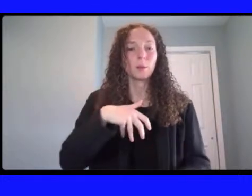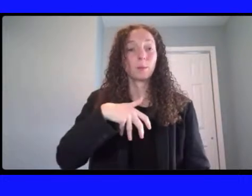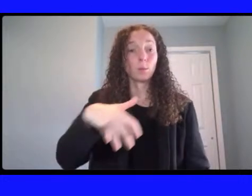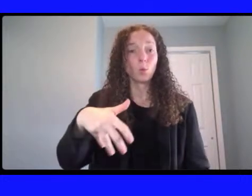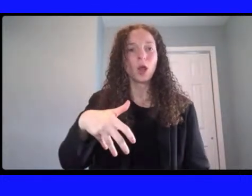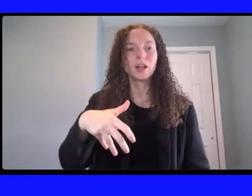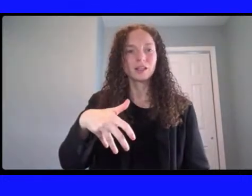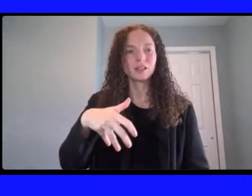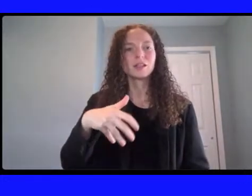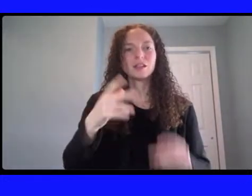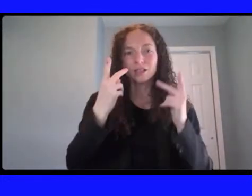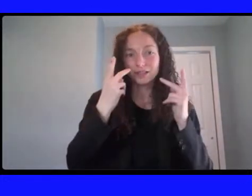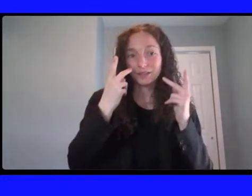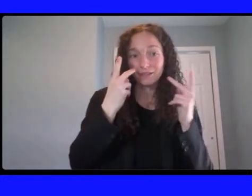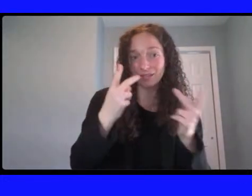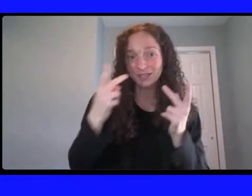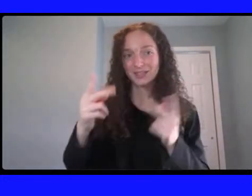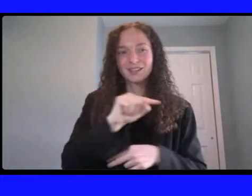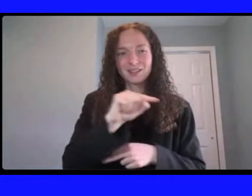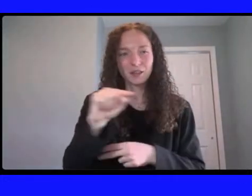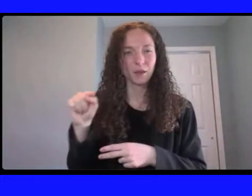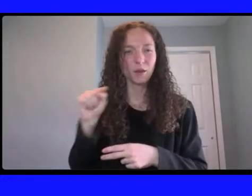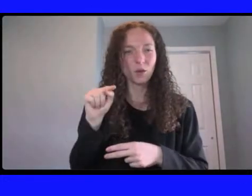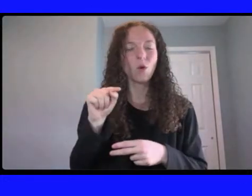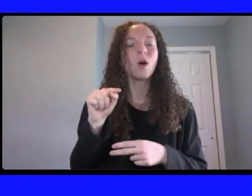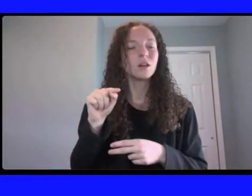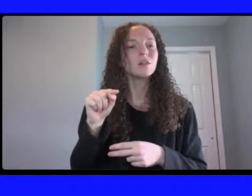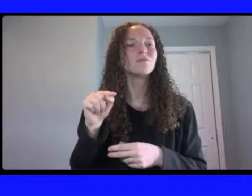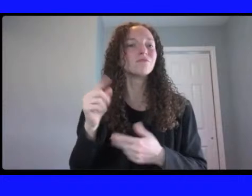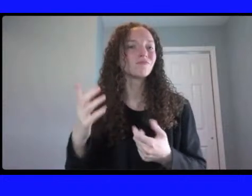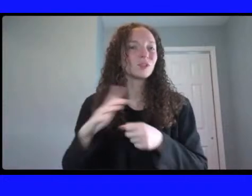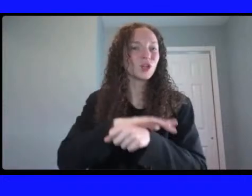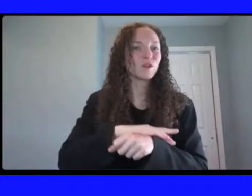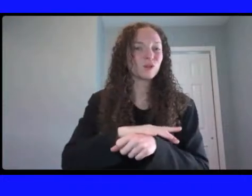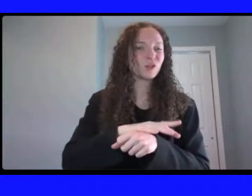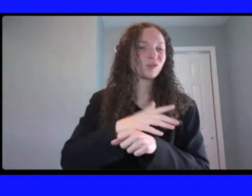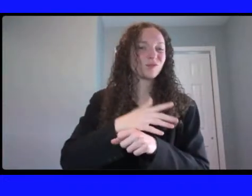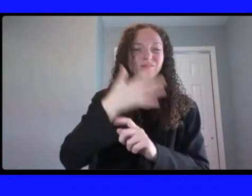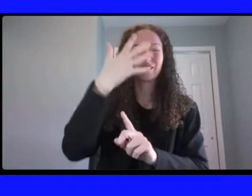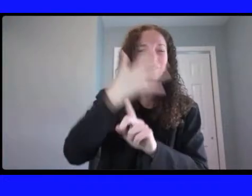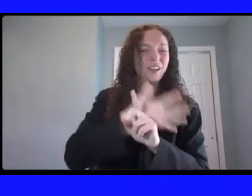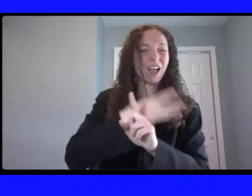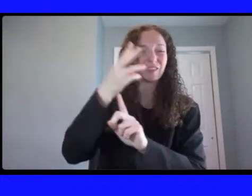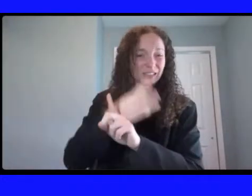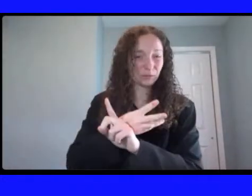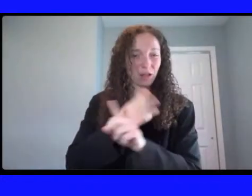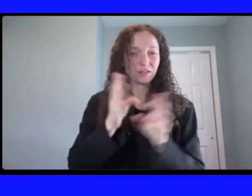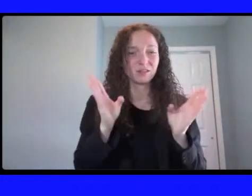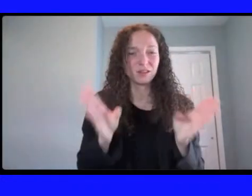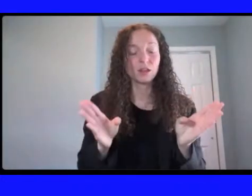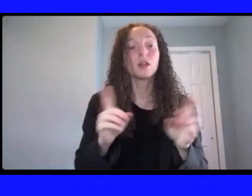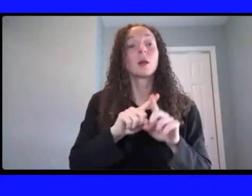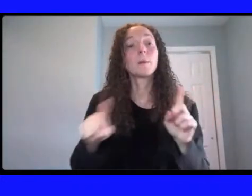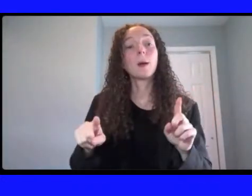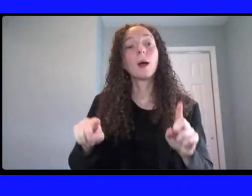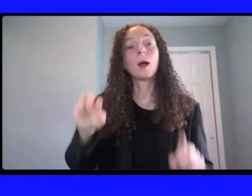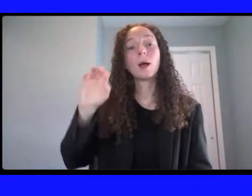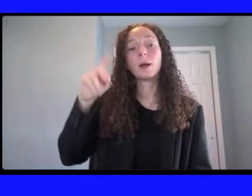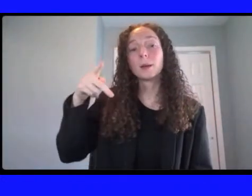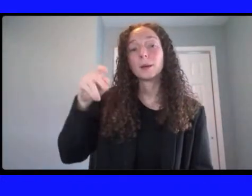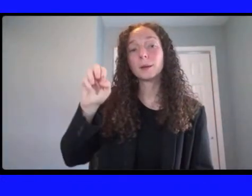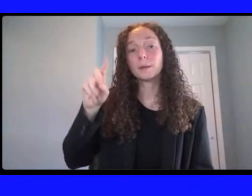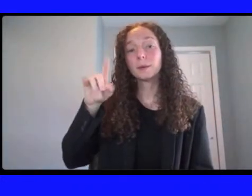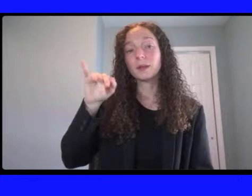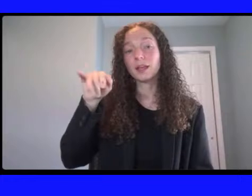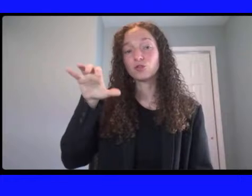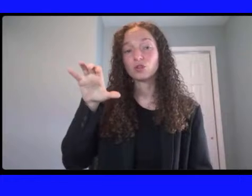real opportunity to get more bang for the buck, so to speak, from what you start in women's health to carrying it out in peds and referring people even